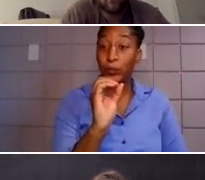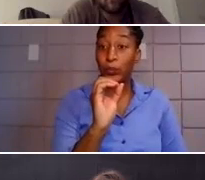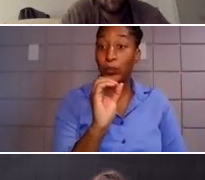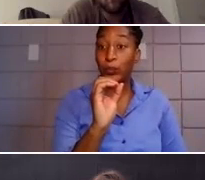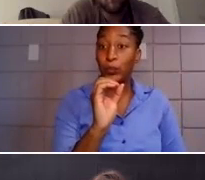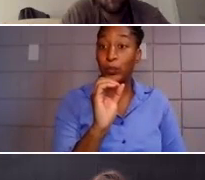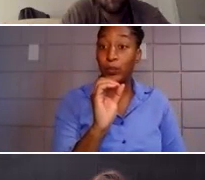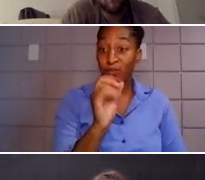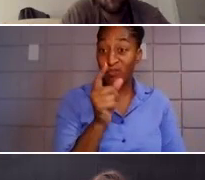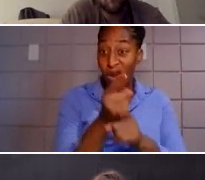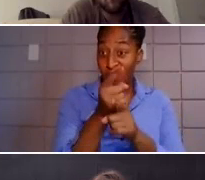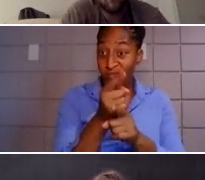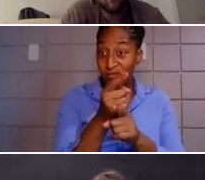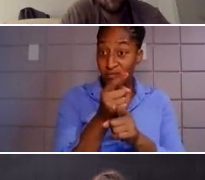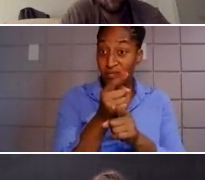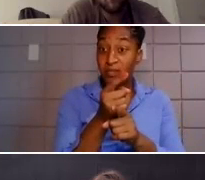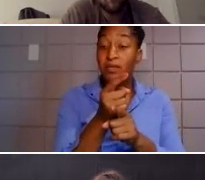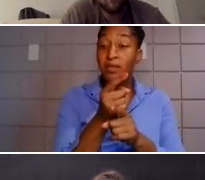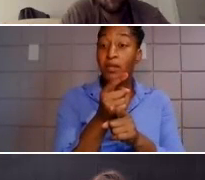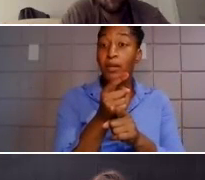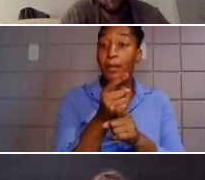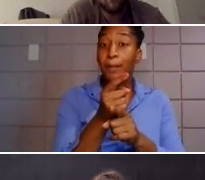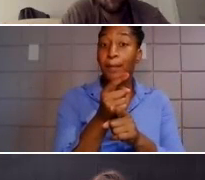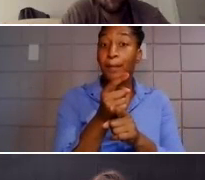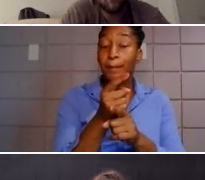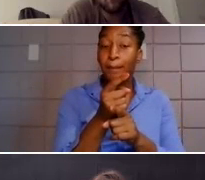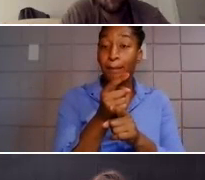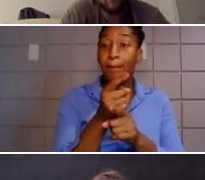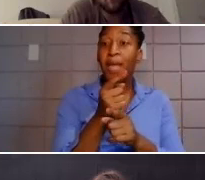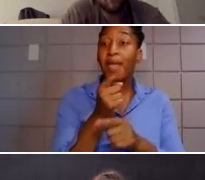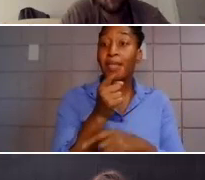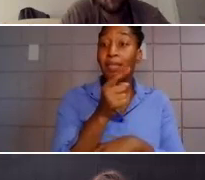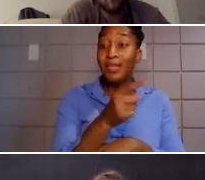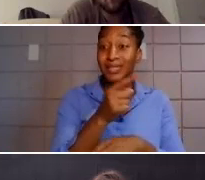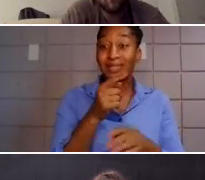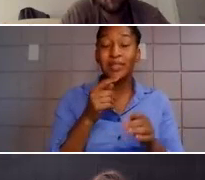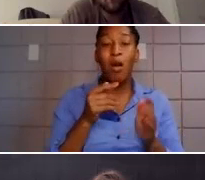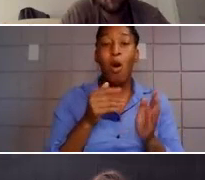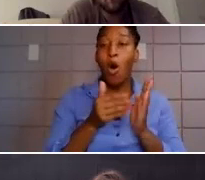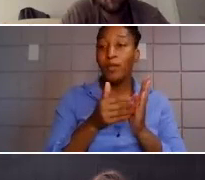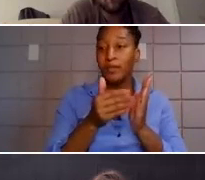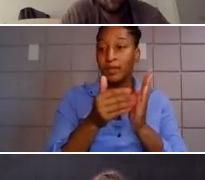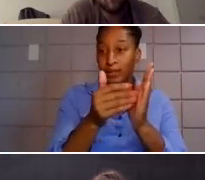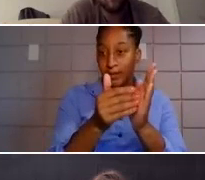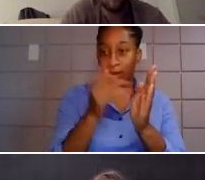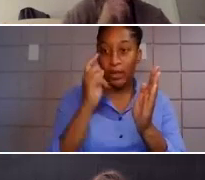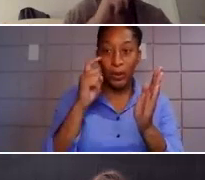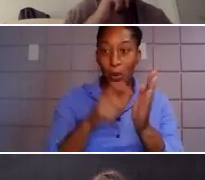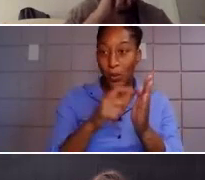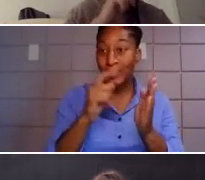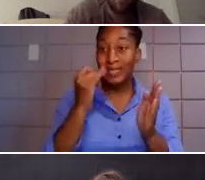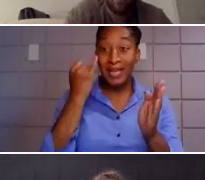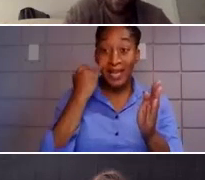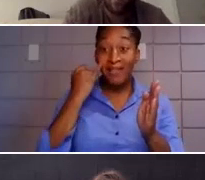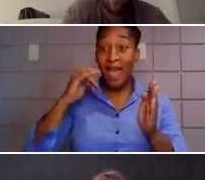Right? And it's also, pretty commonplace if the airplane is taking